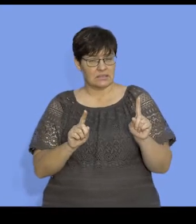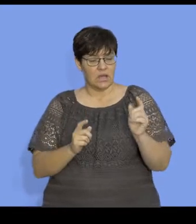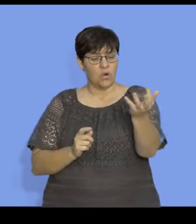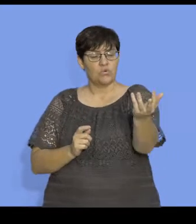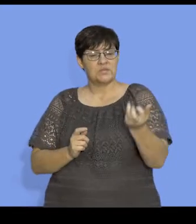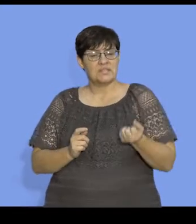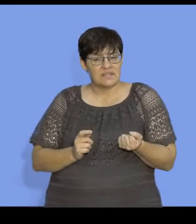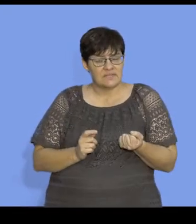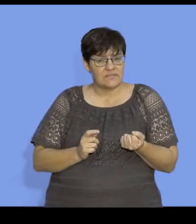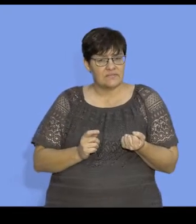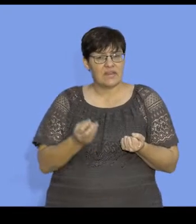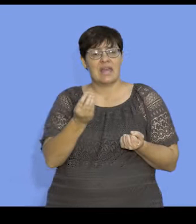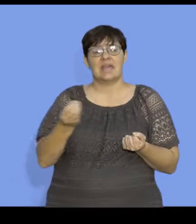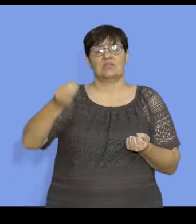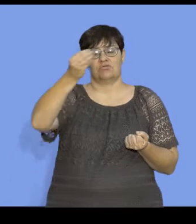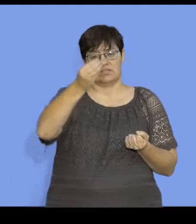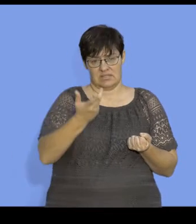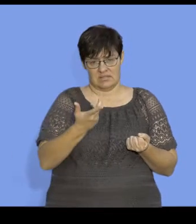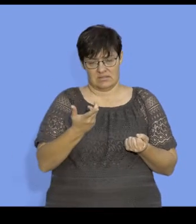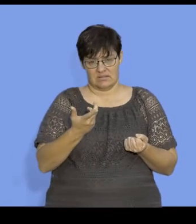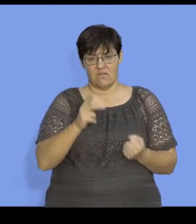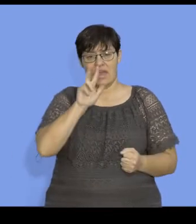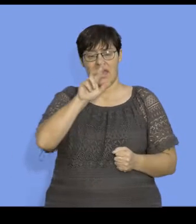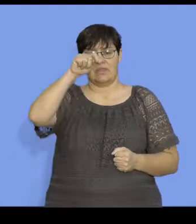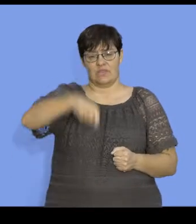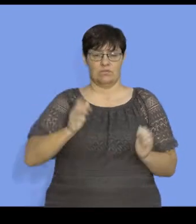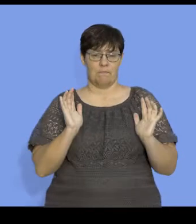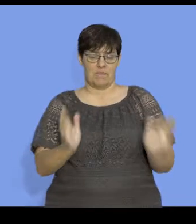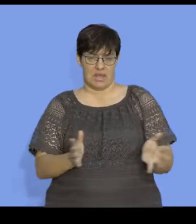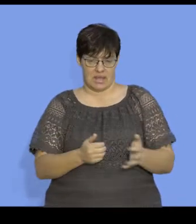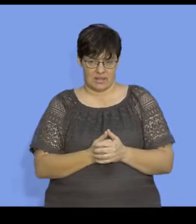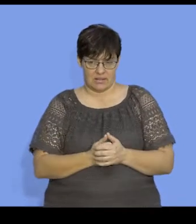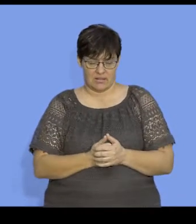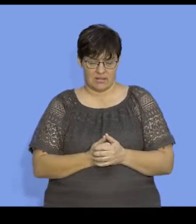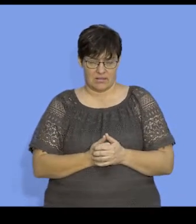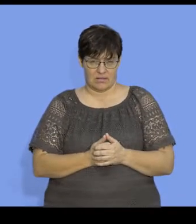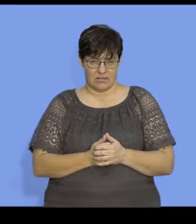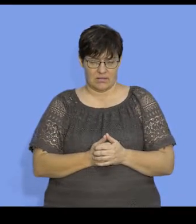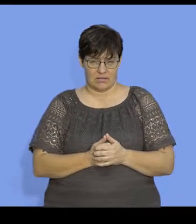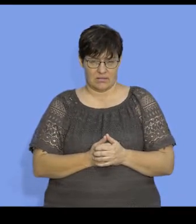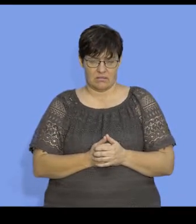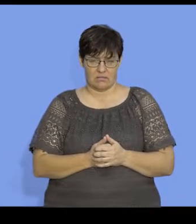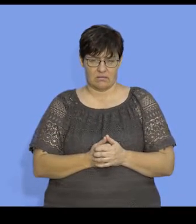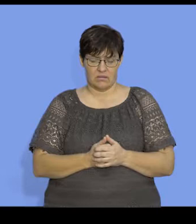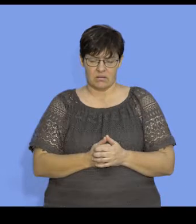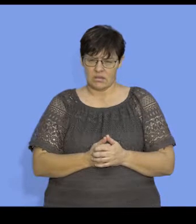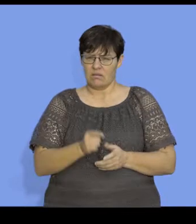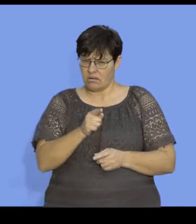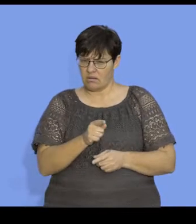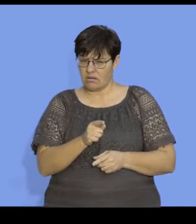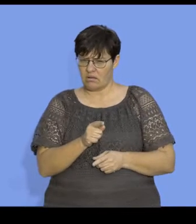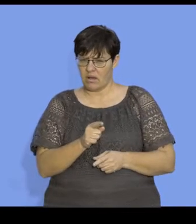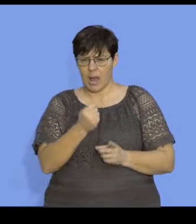investment of 8,000 Rand. So clearly you can see now you're sitting with two amounts dealing with